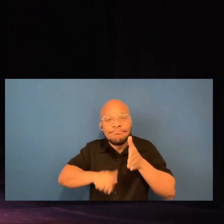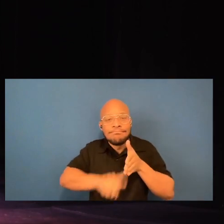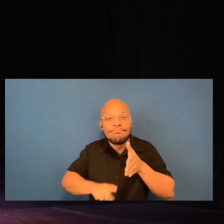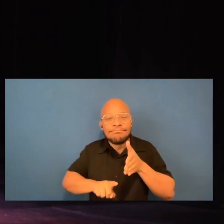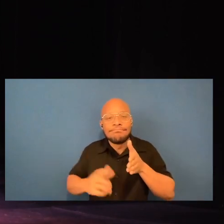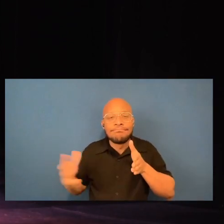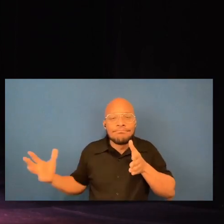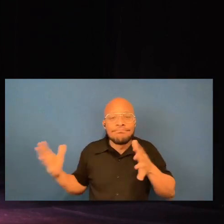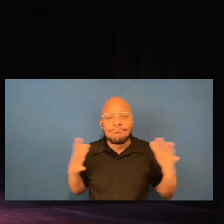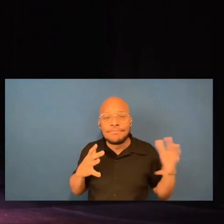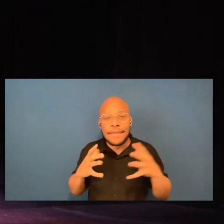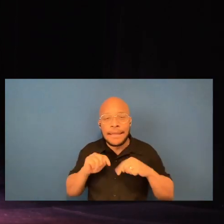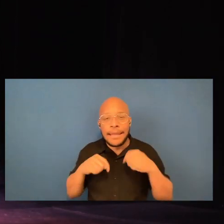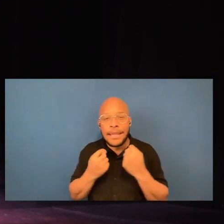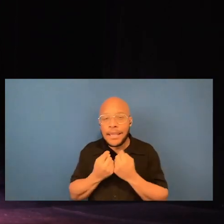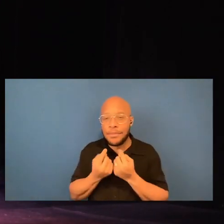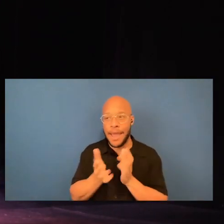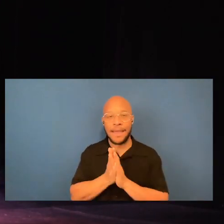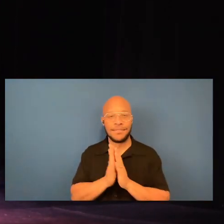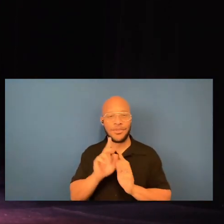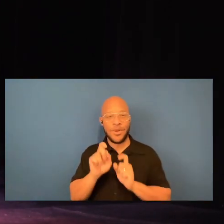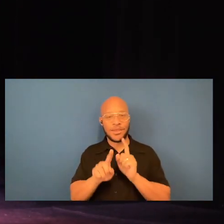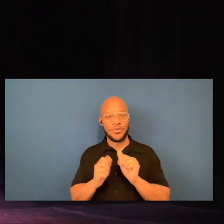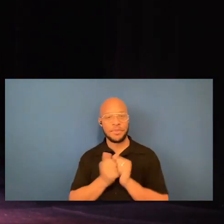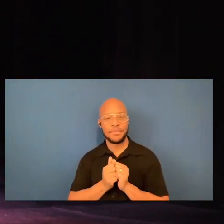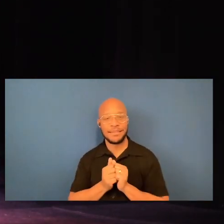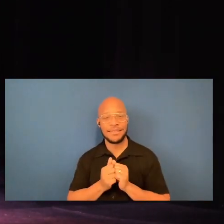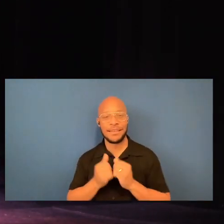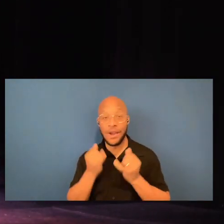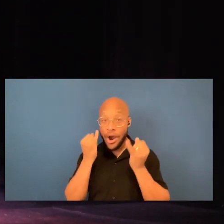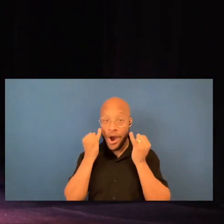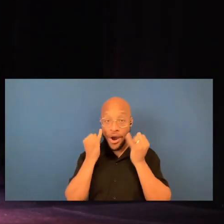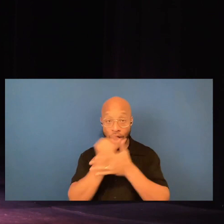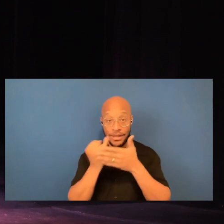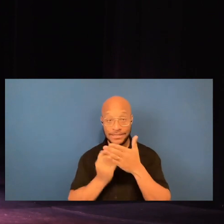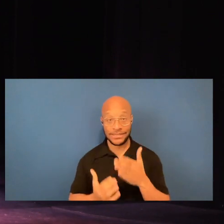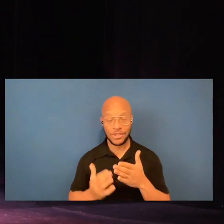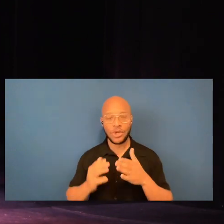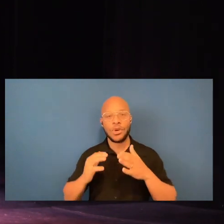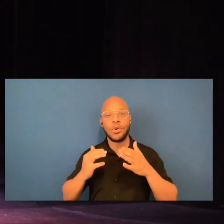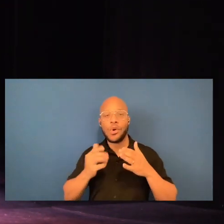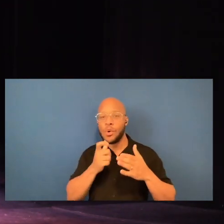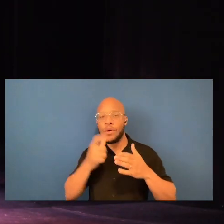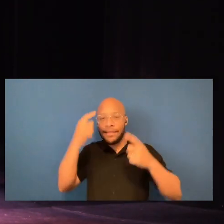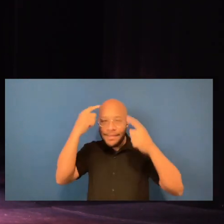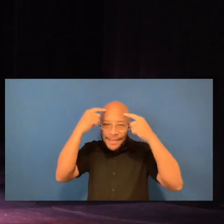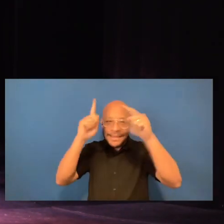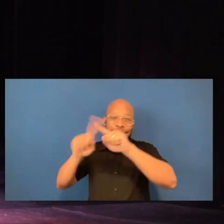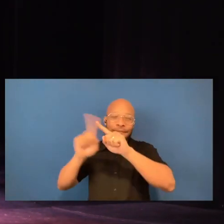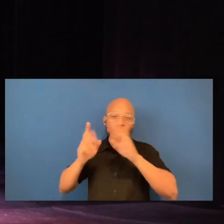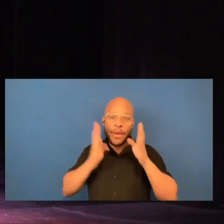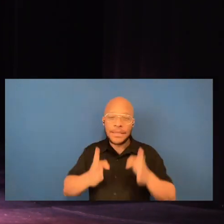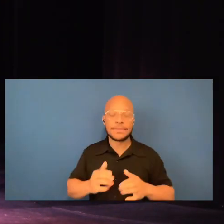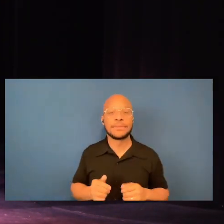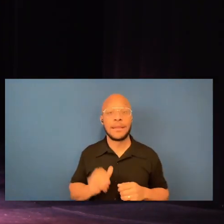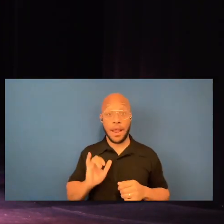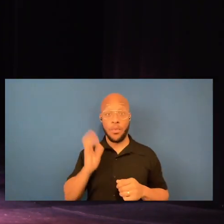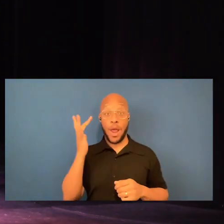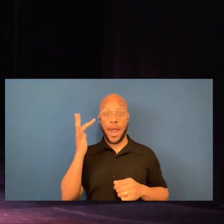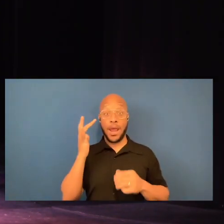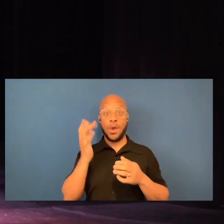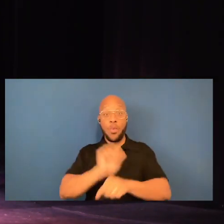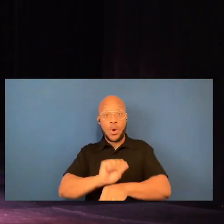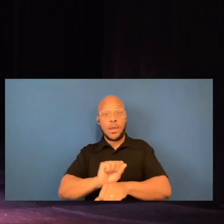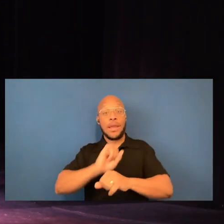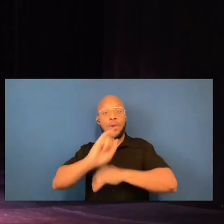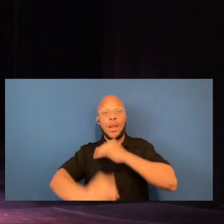ideally, that's a lot of different artists who think in a lot of different ways. And that's part of why working internationally is so important to me. That's part of why